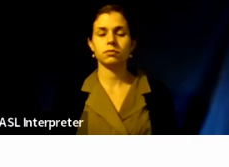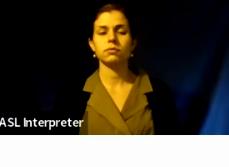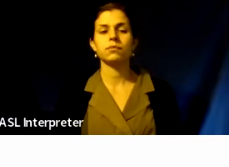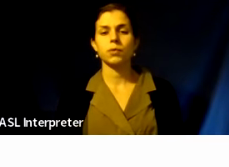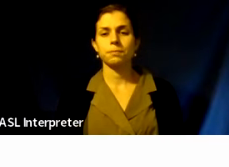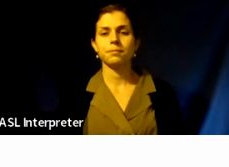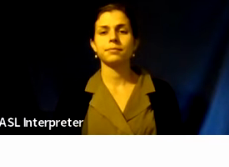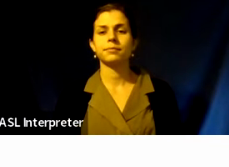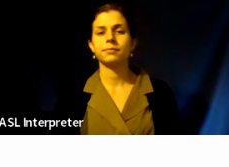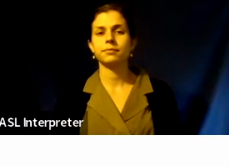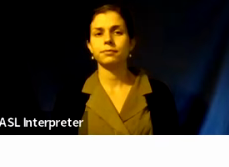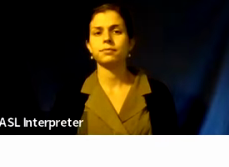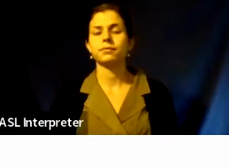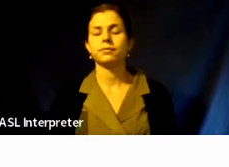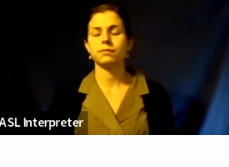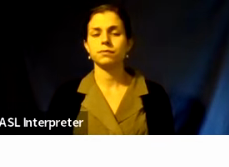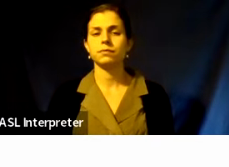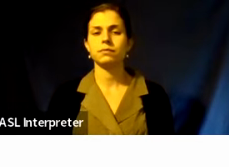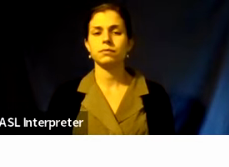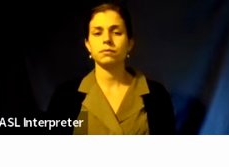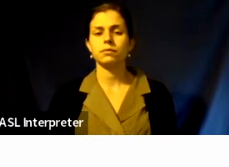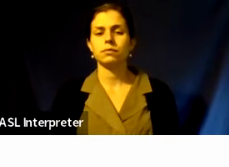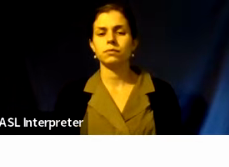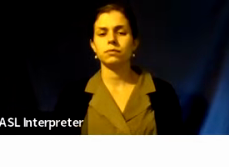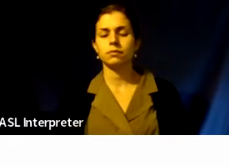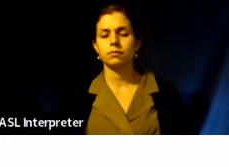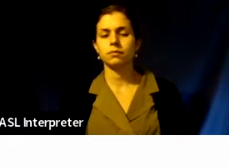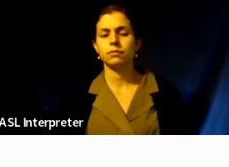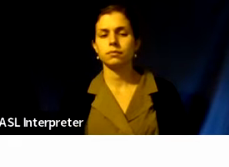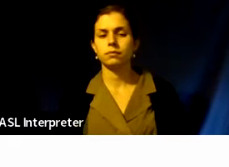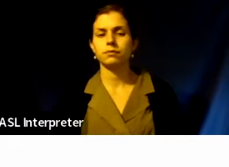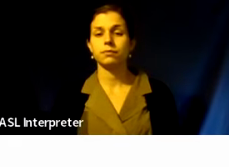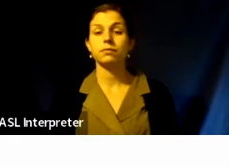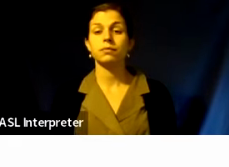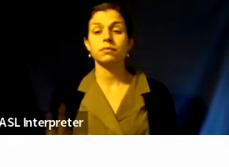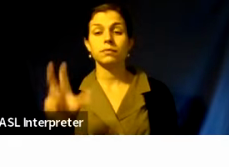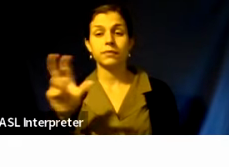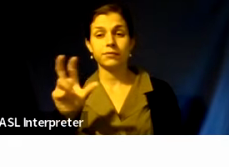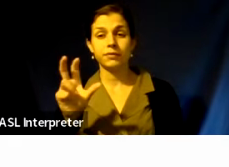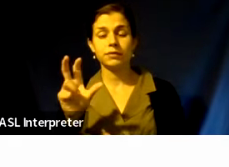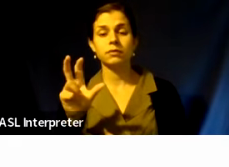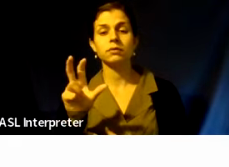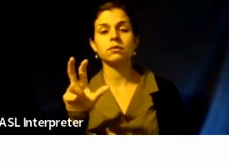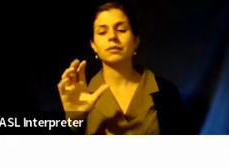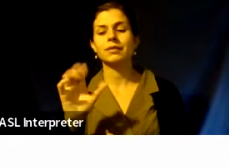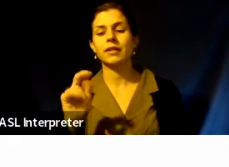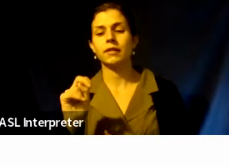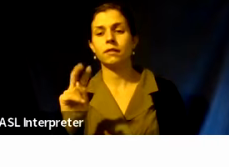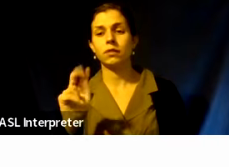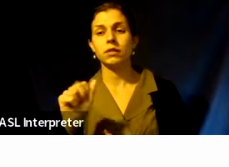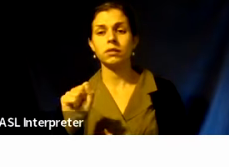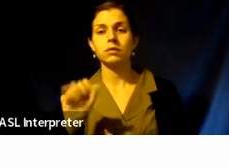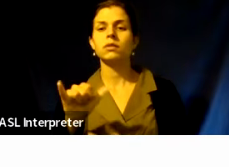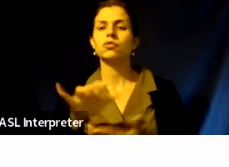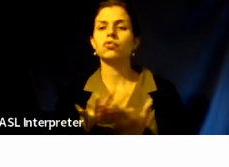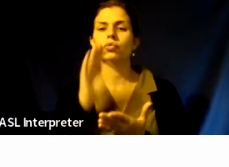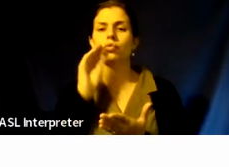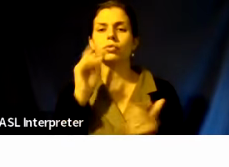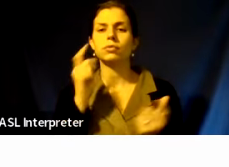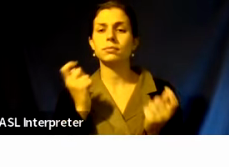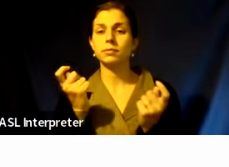Okay, so Canvas is the learning management system for the Edmonds School District from